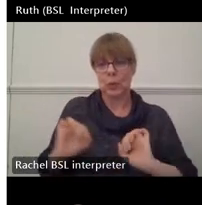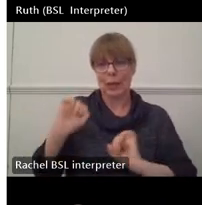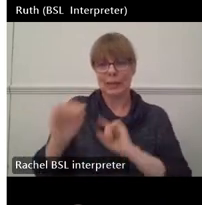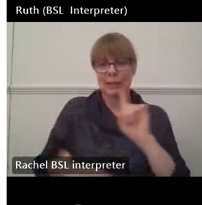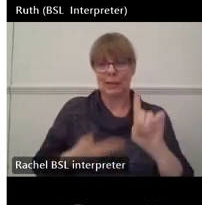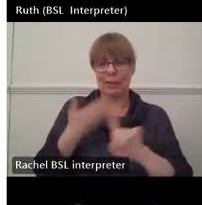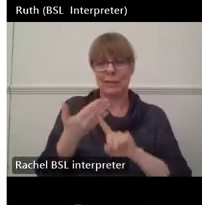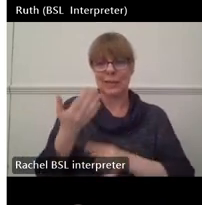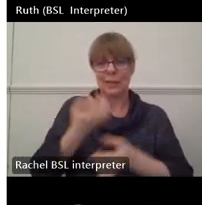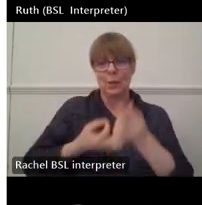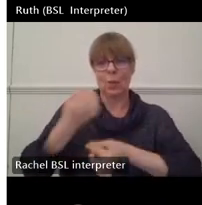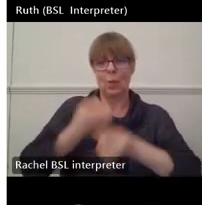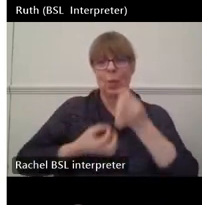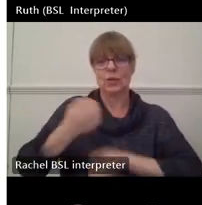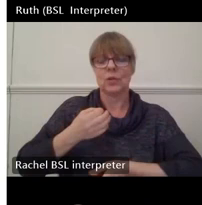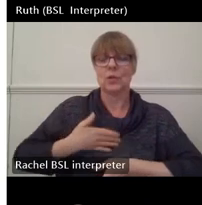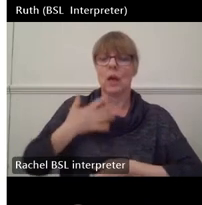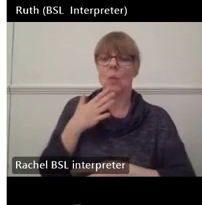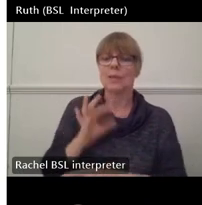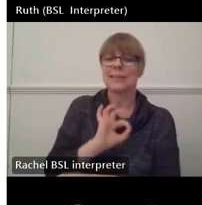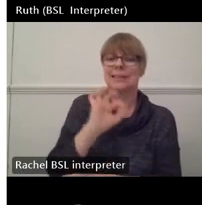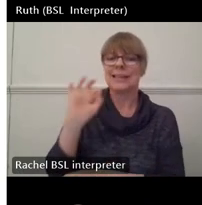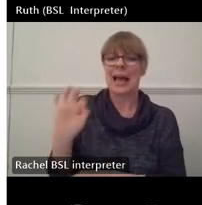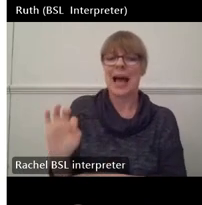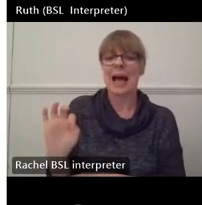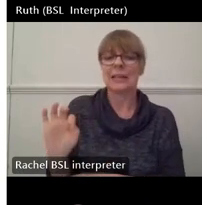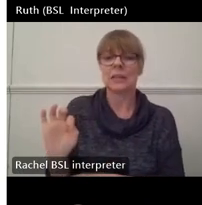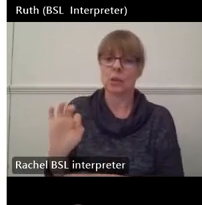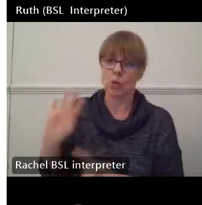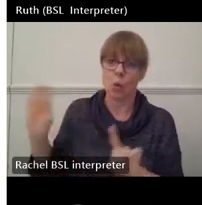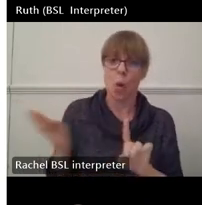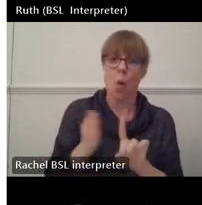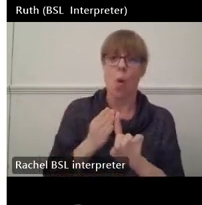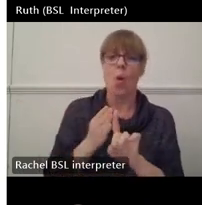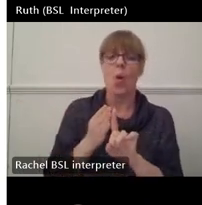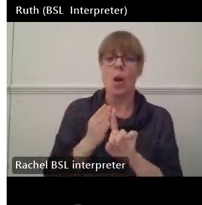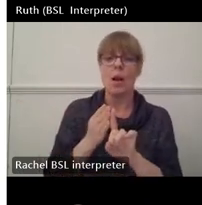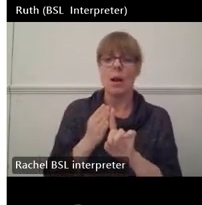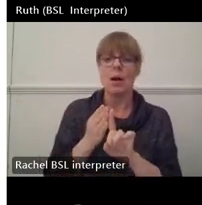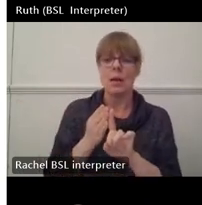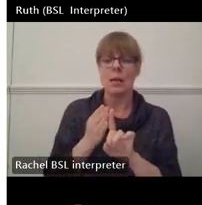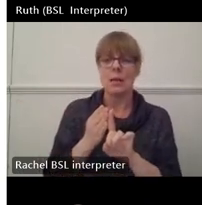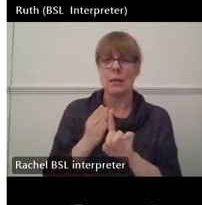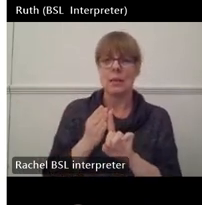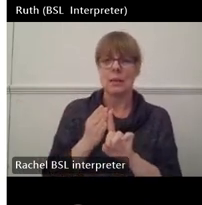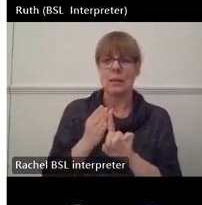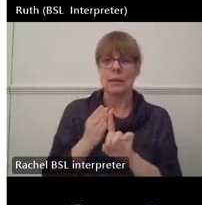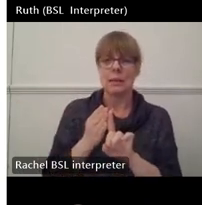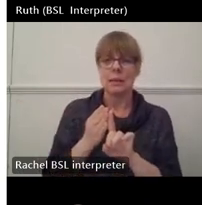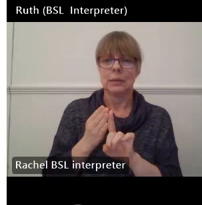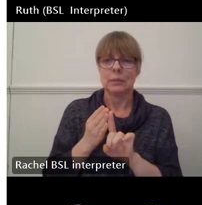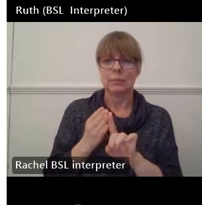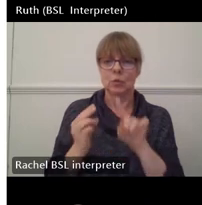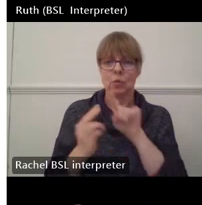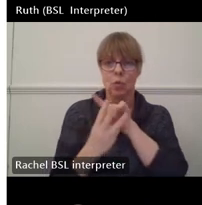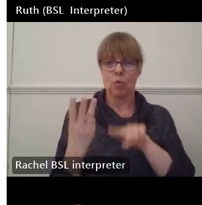I could ask a question of all of you, so both in person and also online.